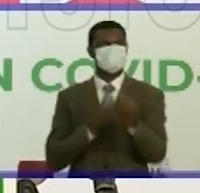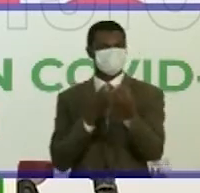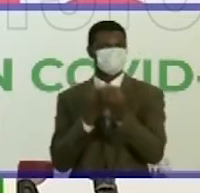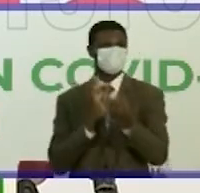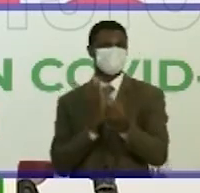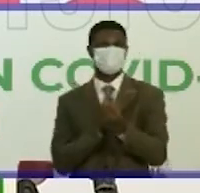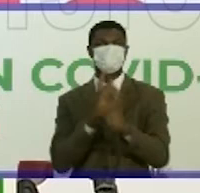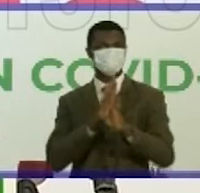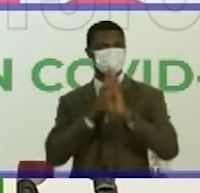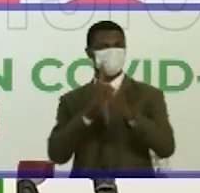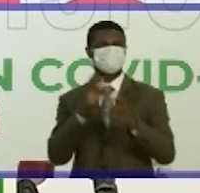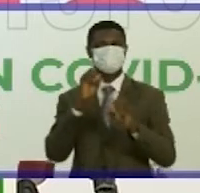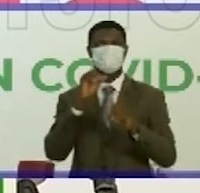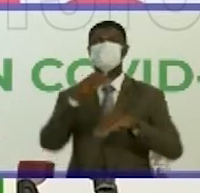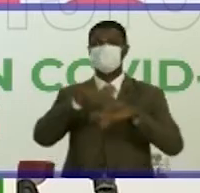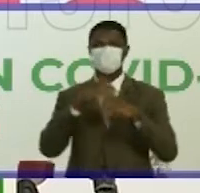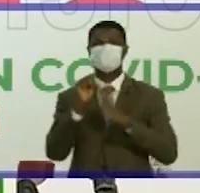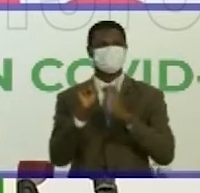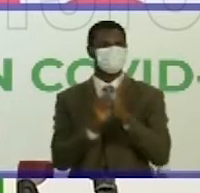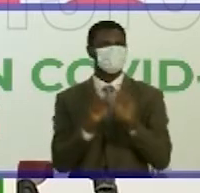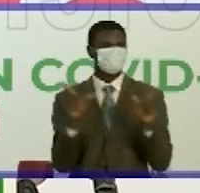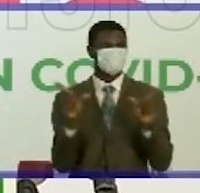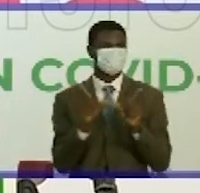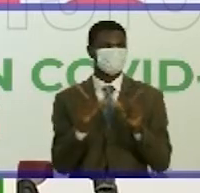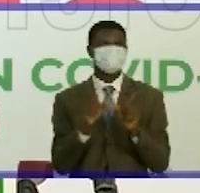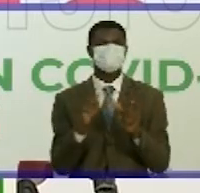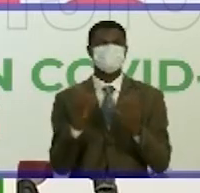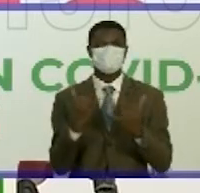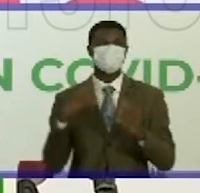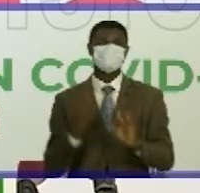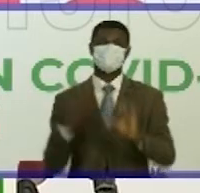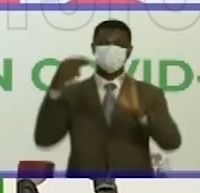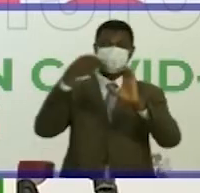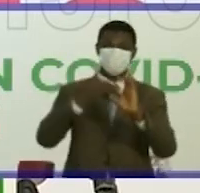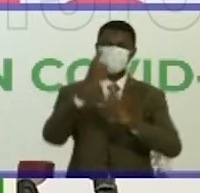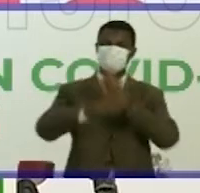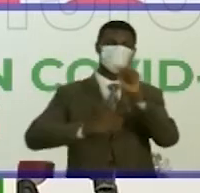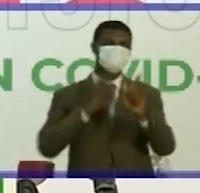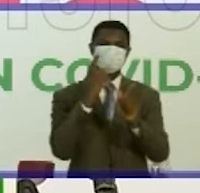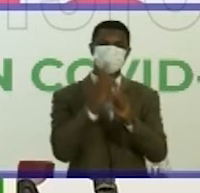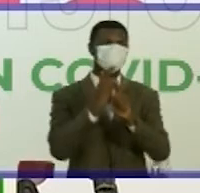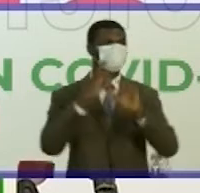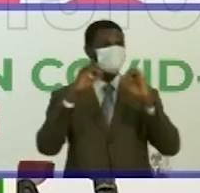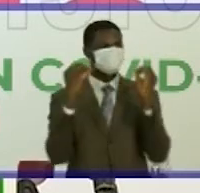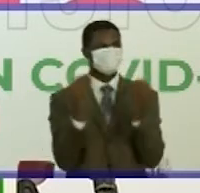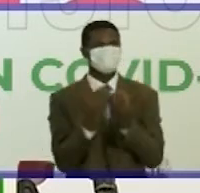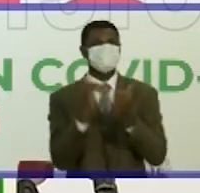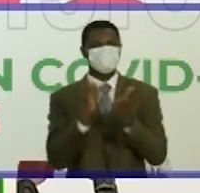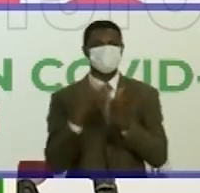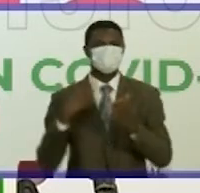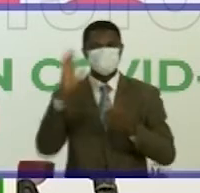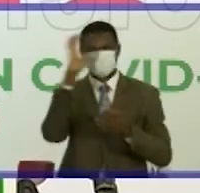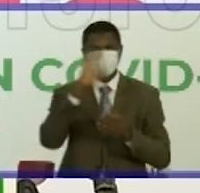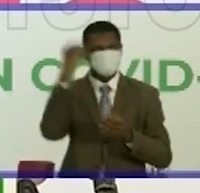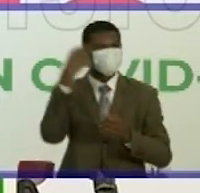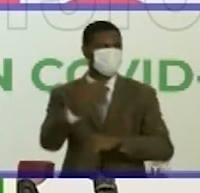the global community in the critical trials for vaccine ahead of a potential